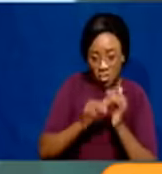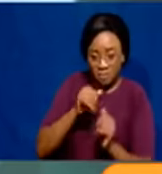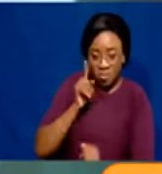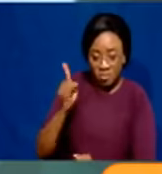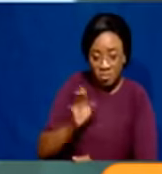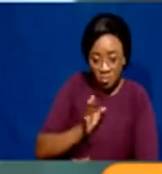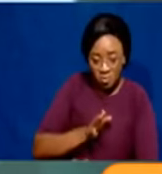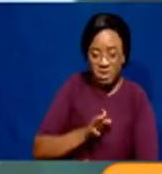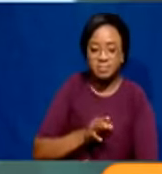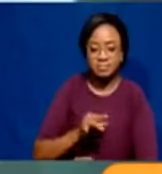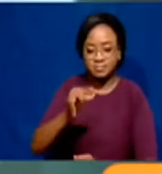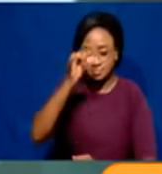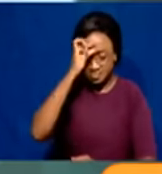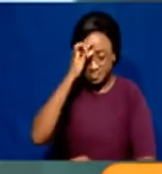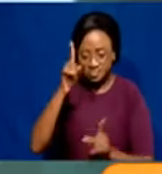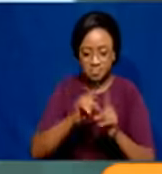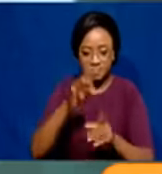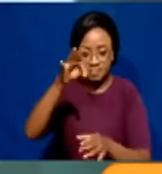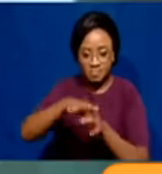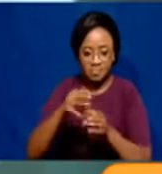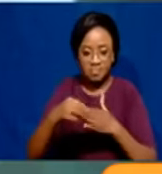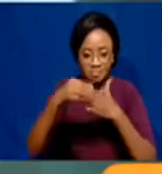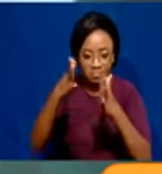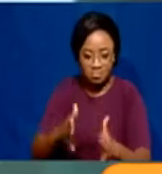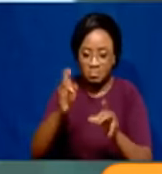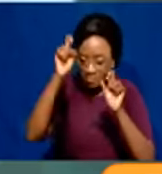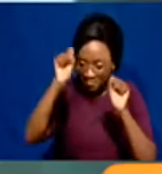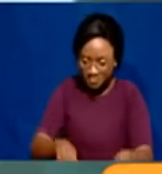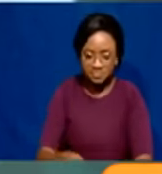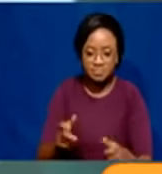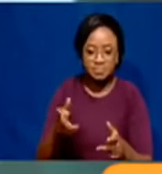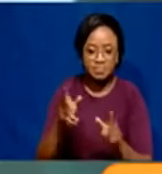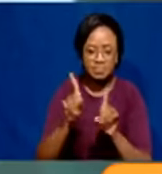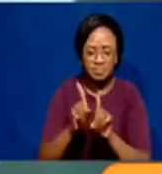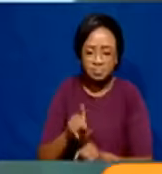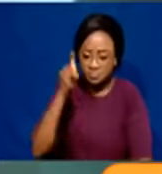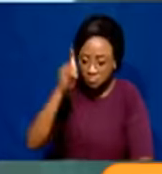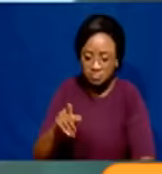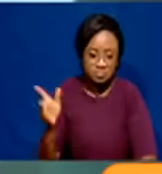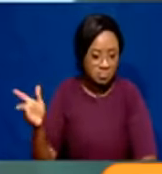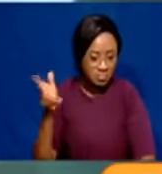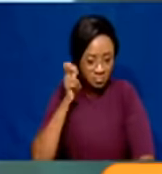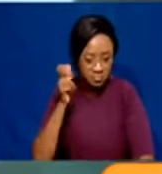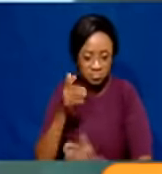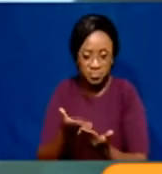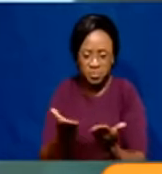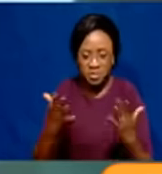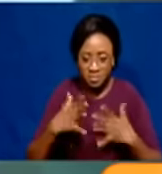Governments and elected leaders actually can and should listen to their citizens and respond when they are